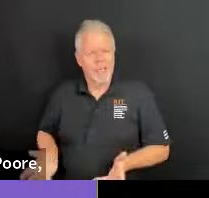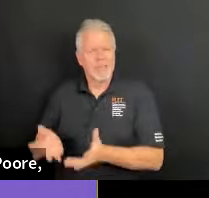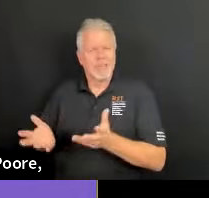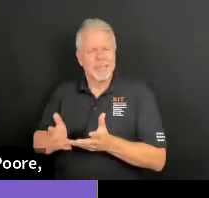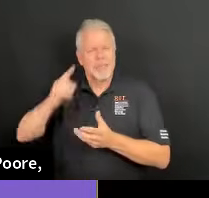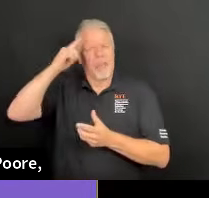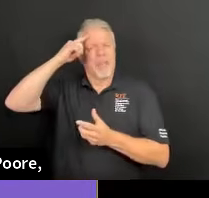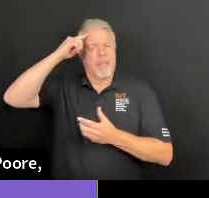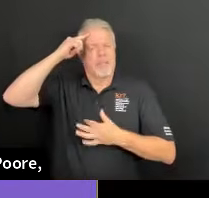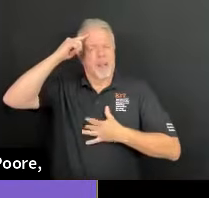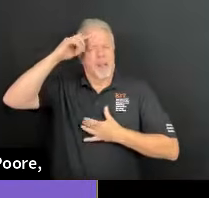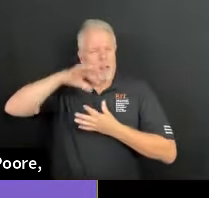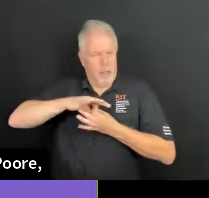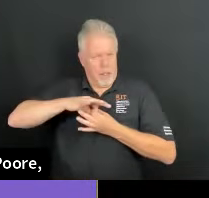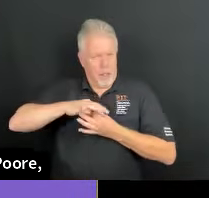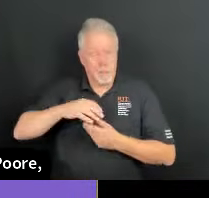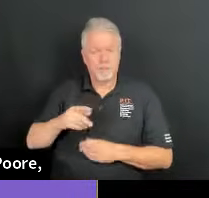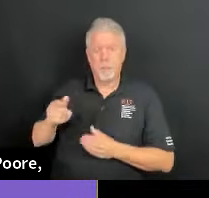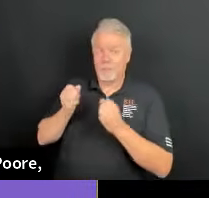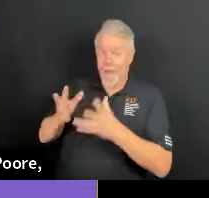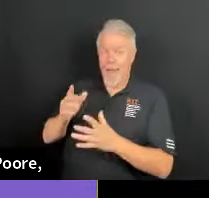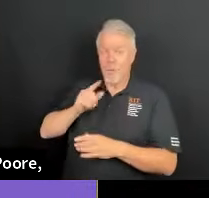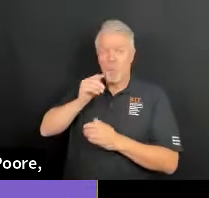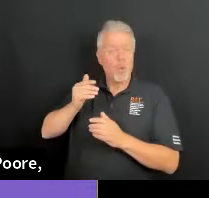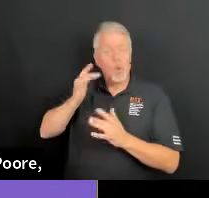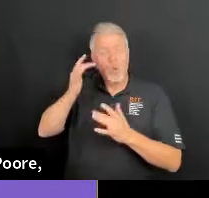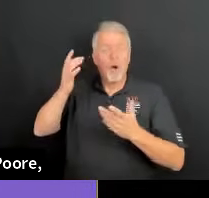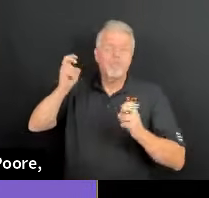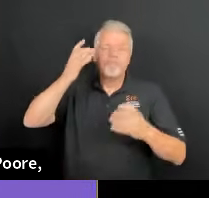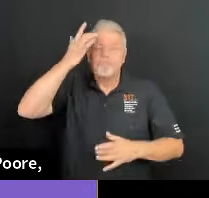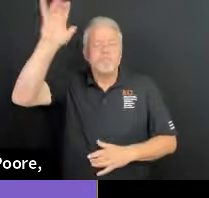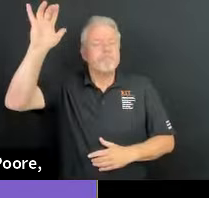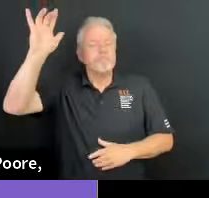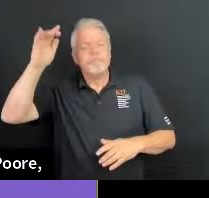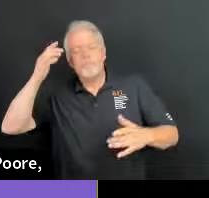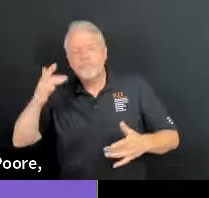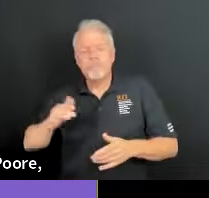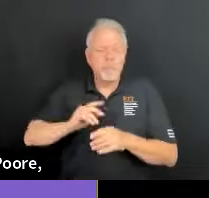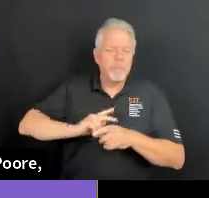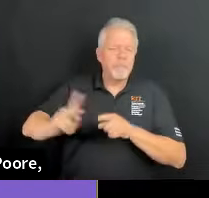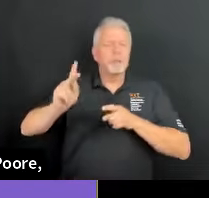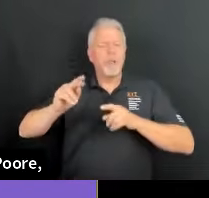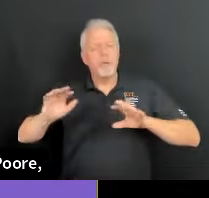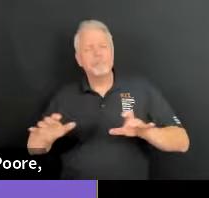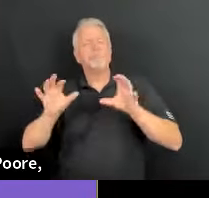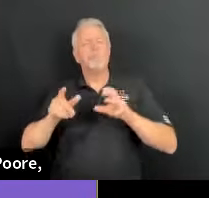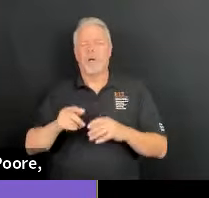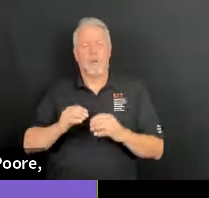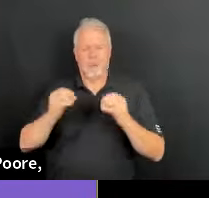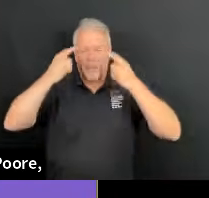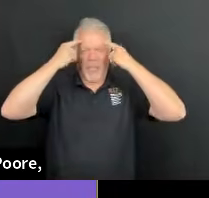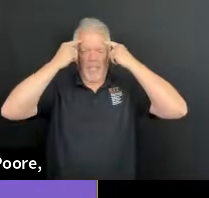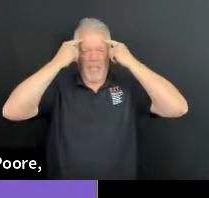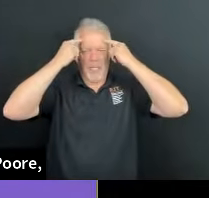of thinking and feeling. So we try to encourage that connection between the brain and the body. So people who